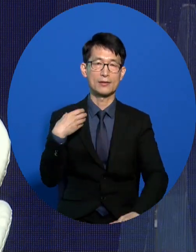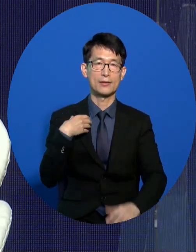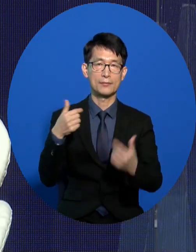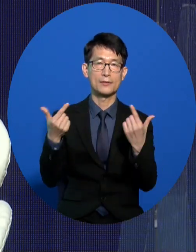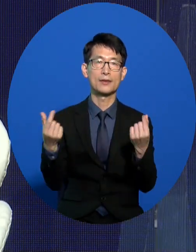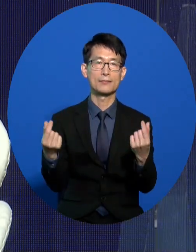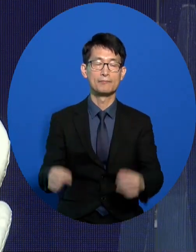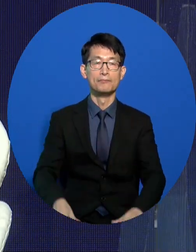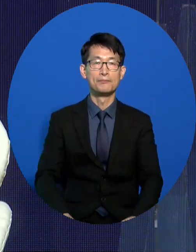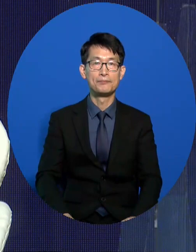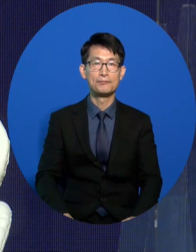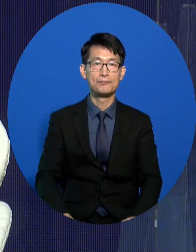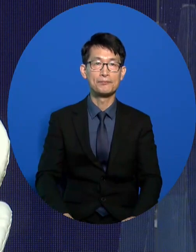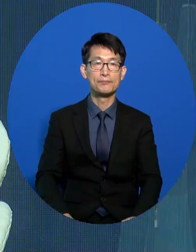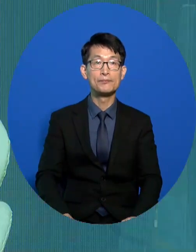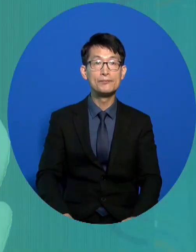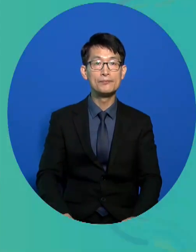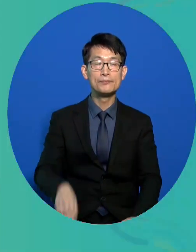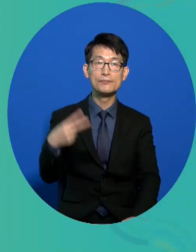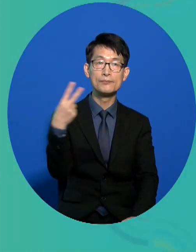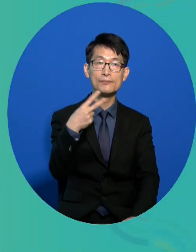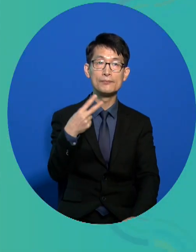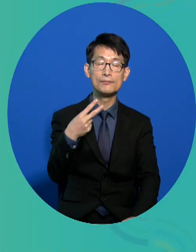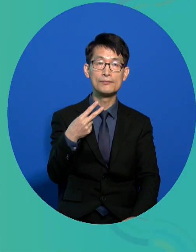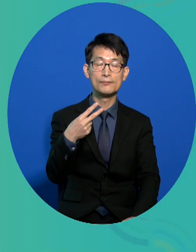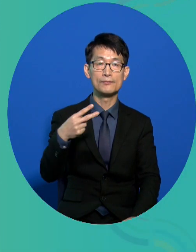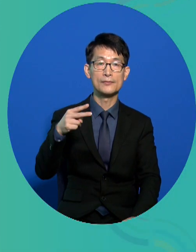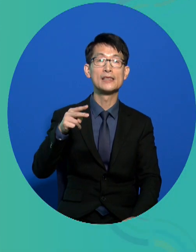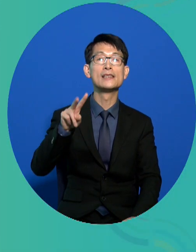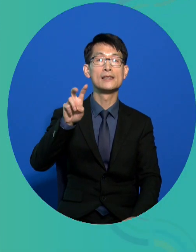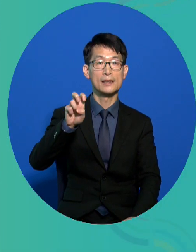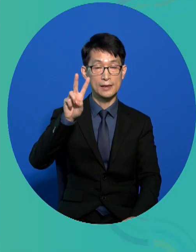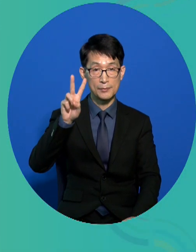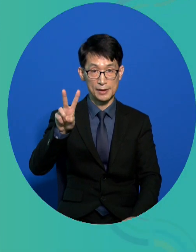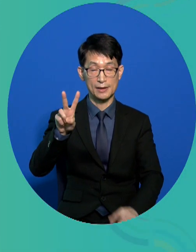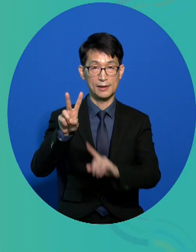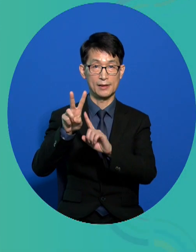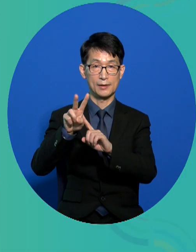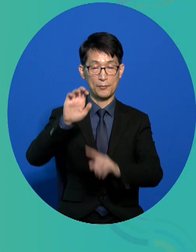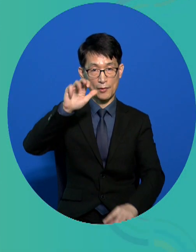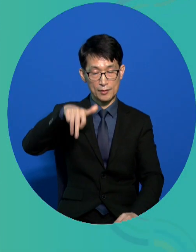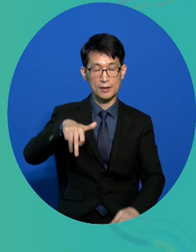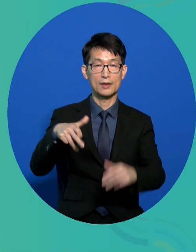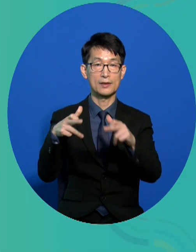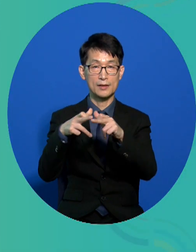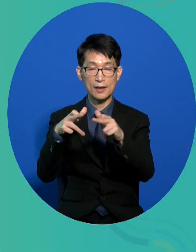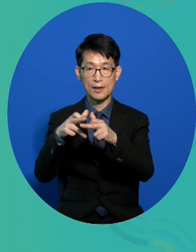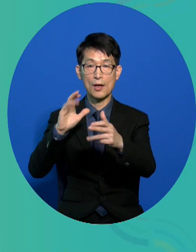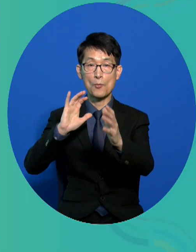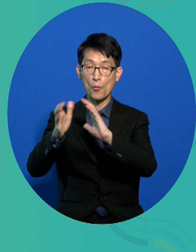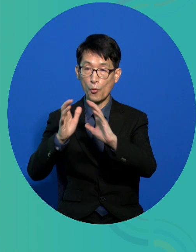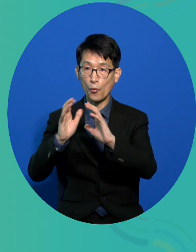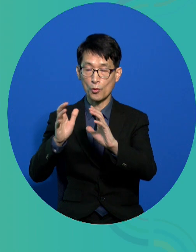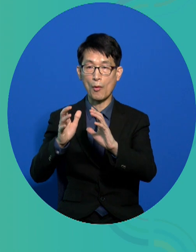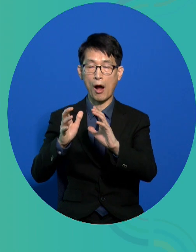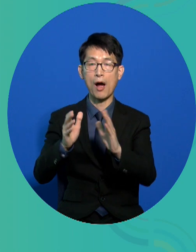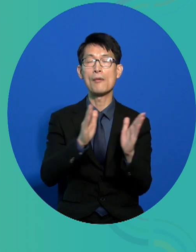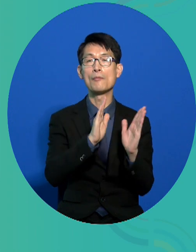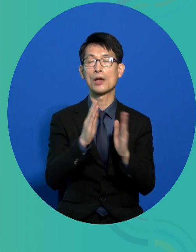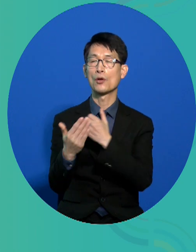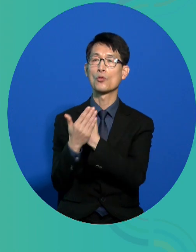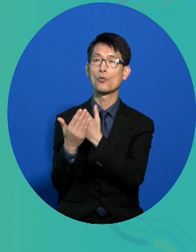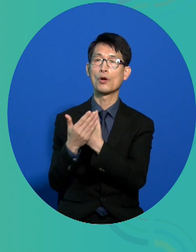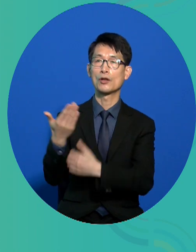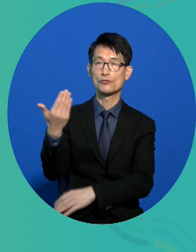of universal right to mobility. First of all, I'd like to thank Governor